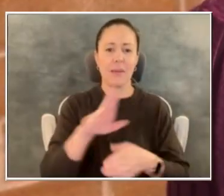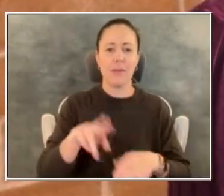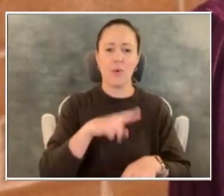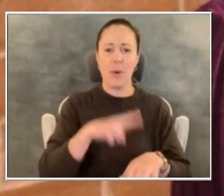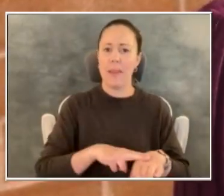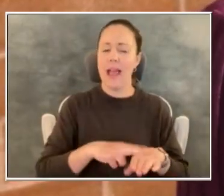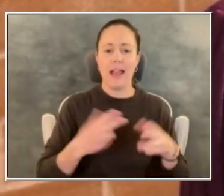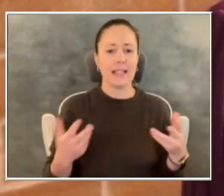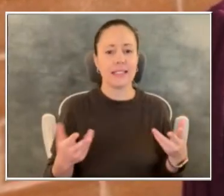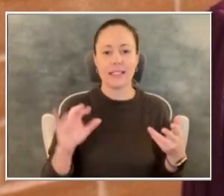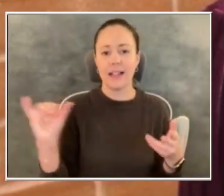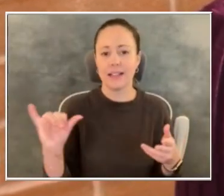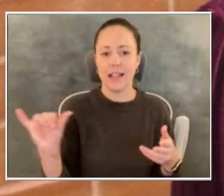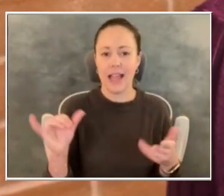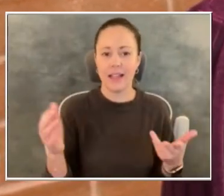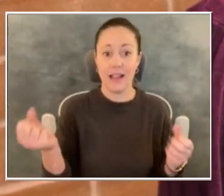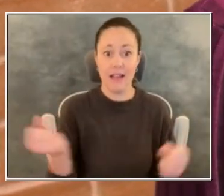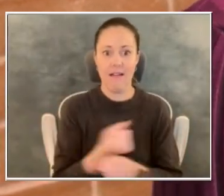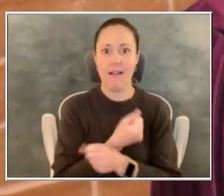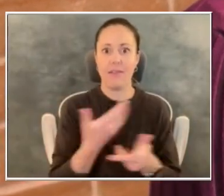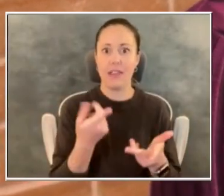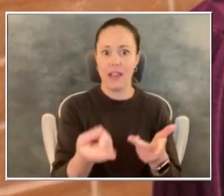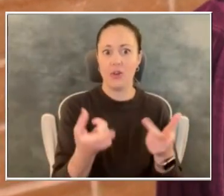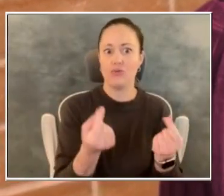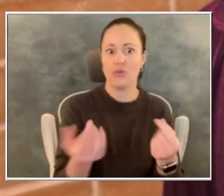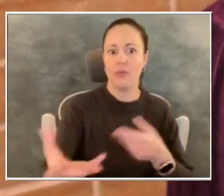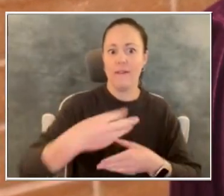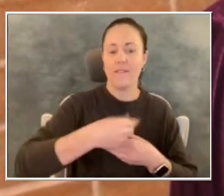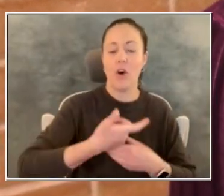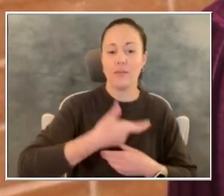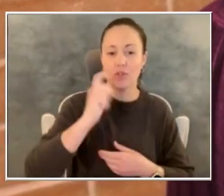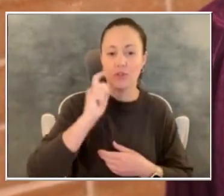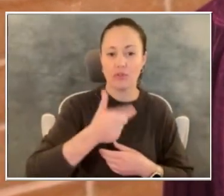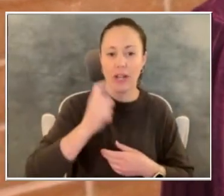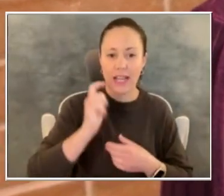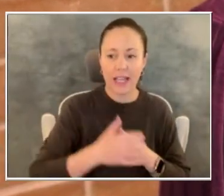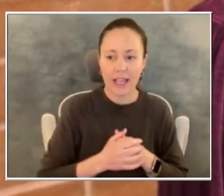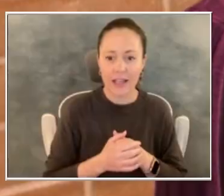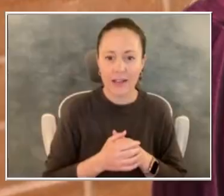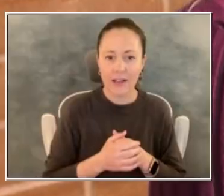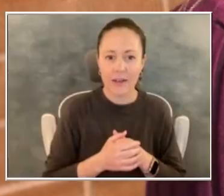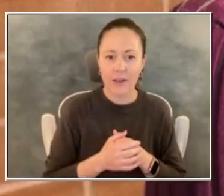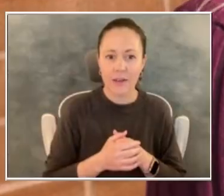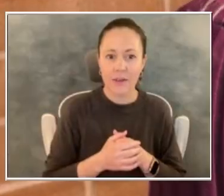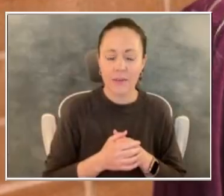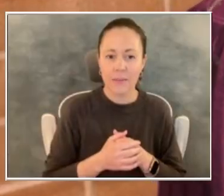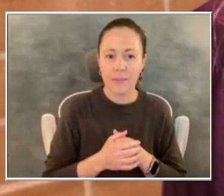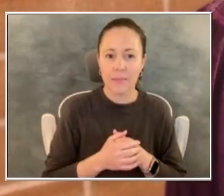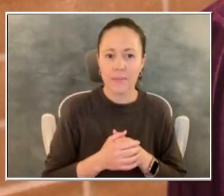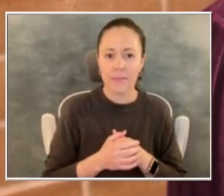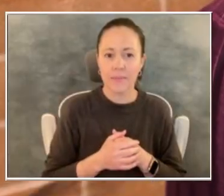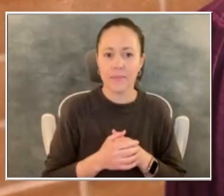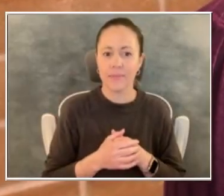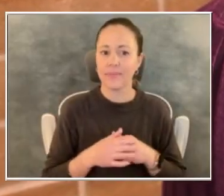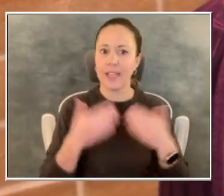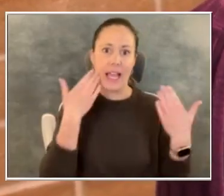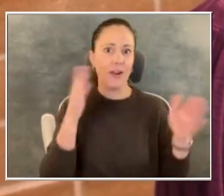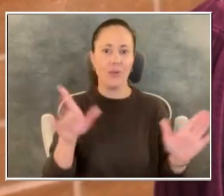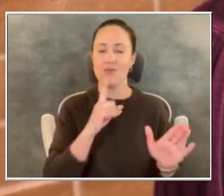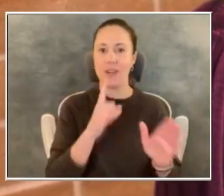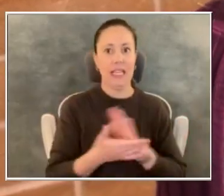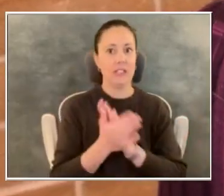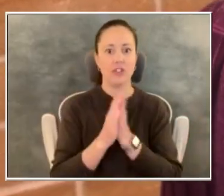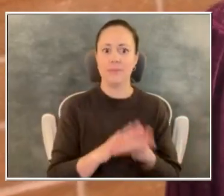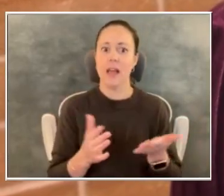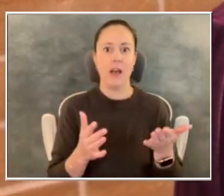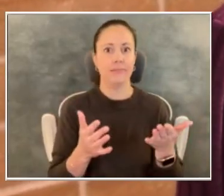There's everything you do is drinking, the paint and sip. You know what I'm talking about? I don't know. I think it's become so normalized